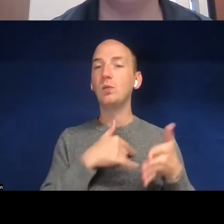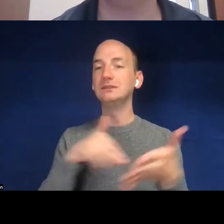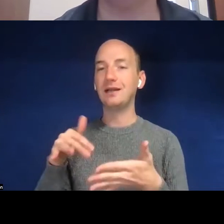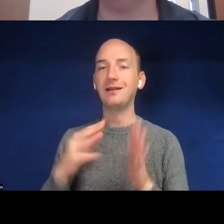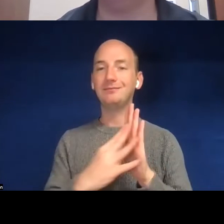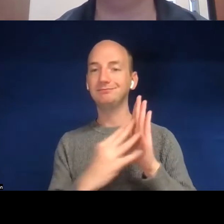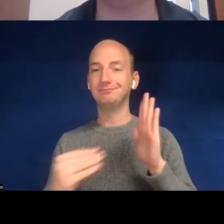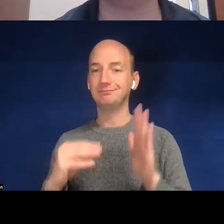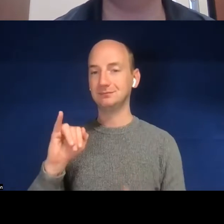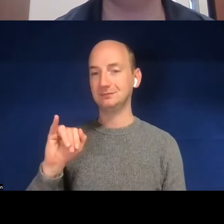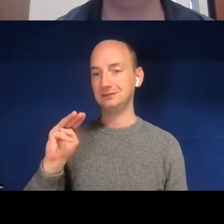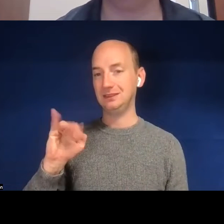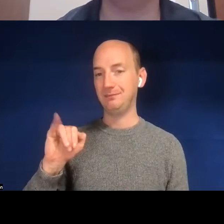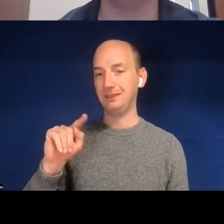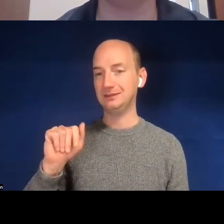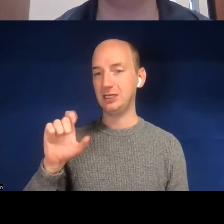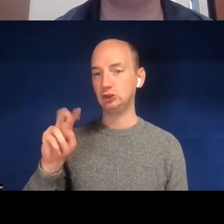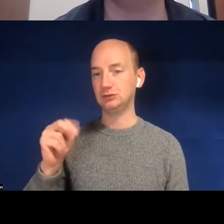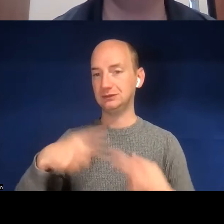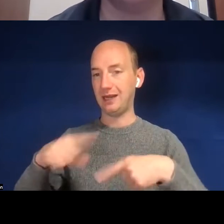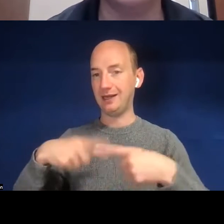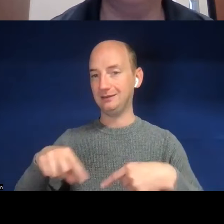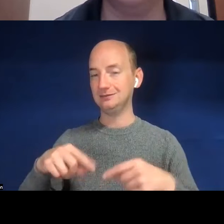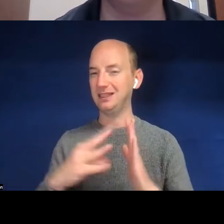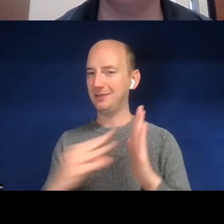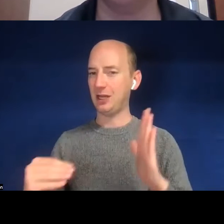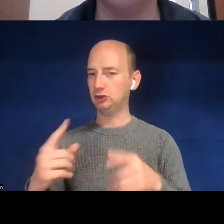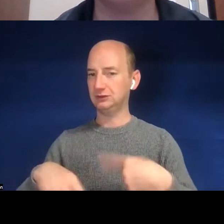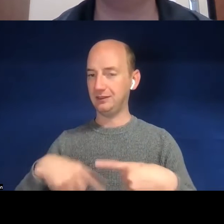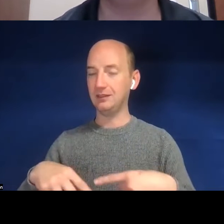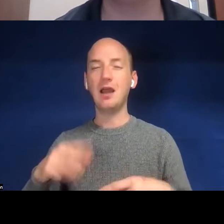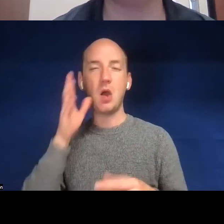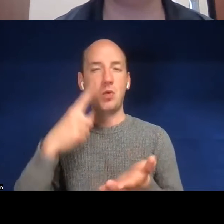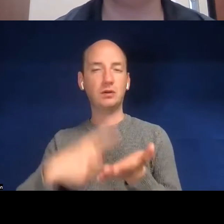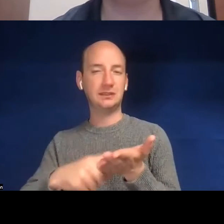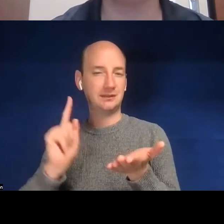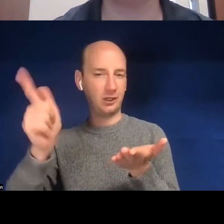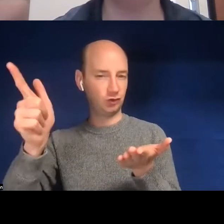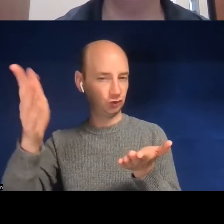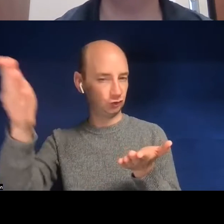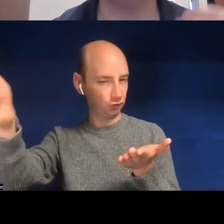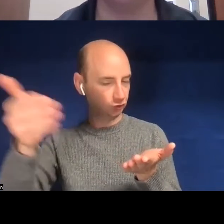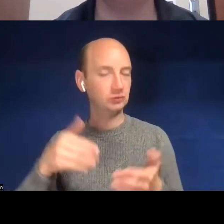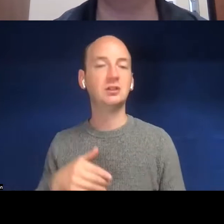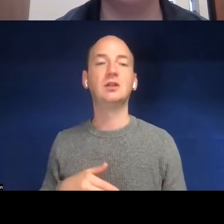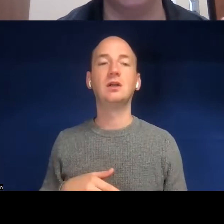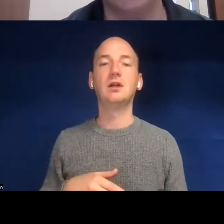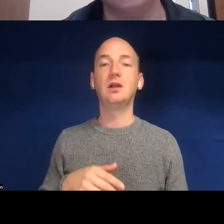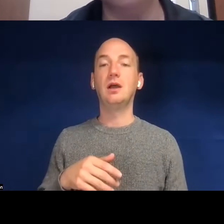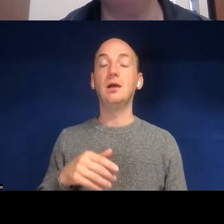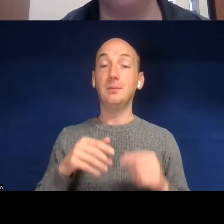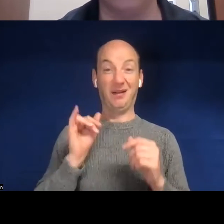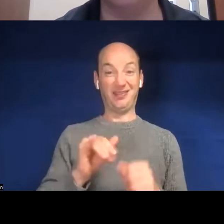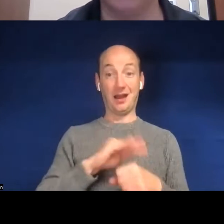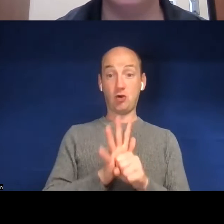will talk about imitation signing and its differences from fluent signing later on in the talk. But this period of COVID between